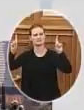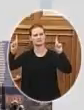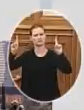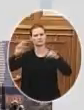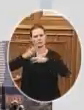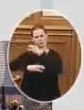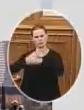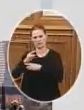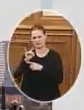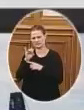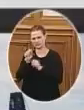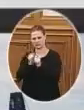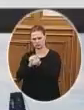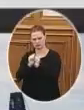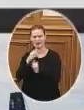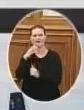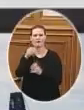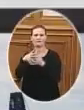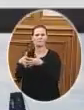races.